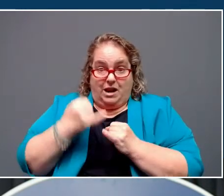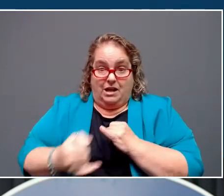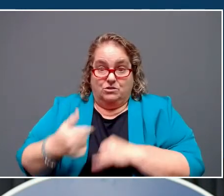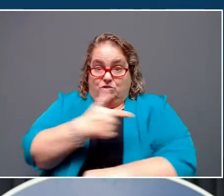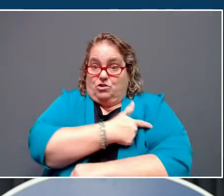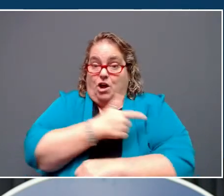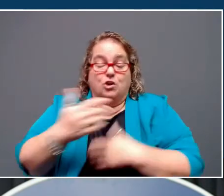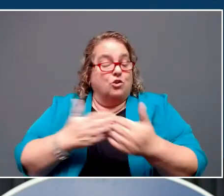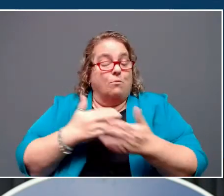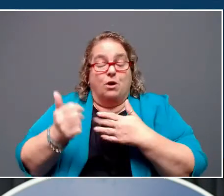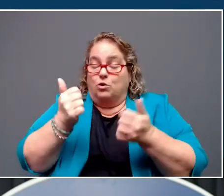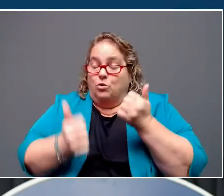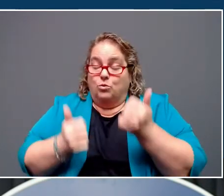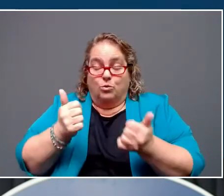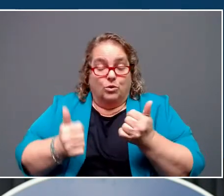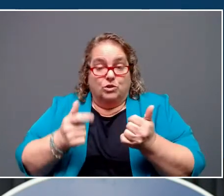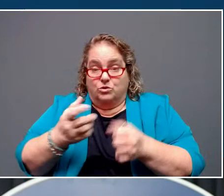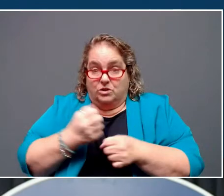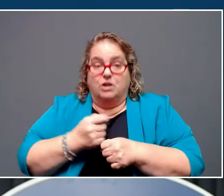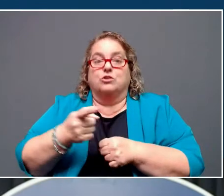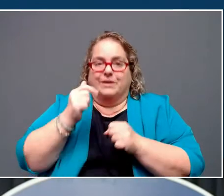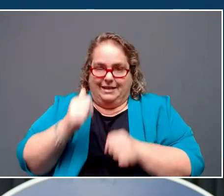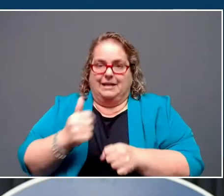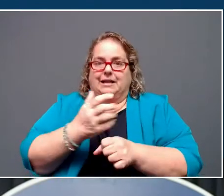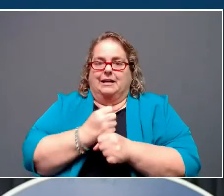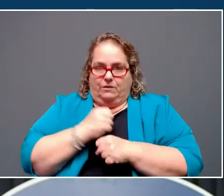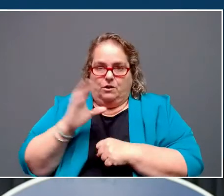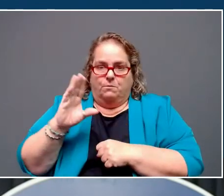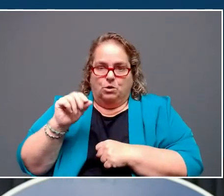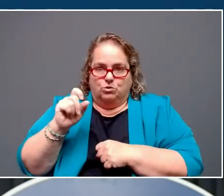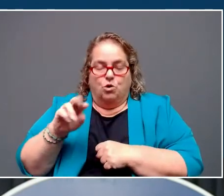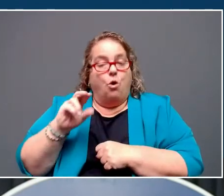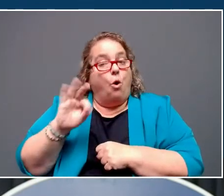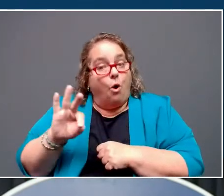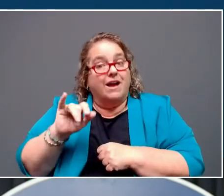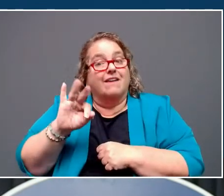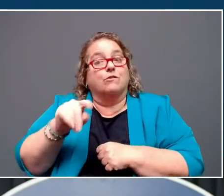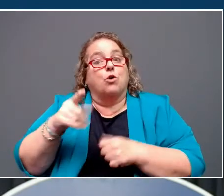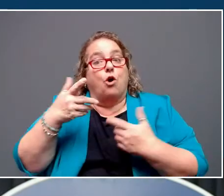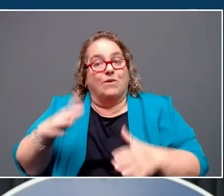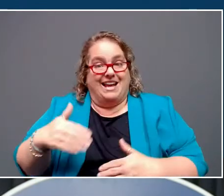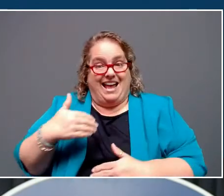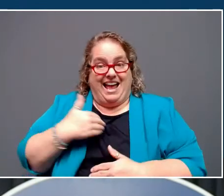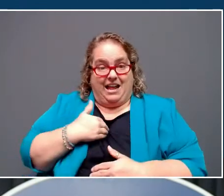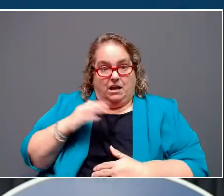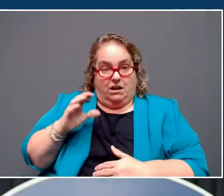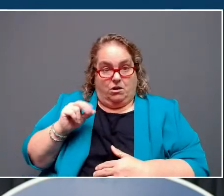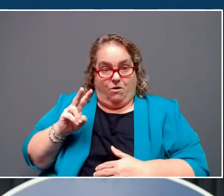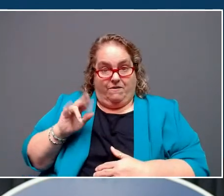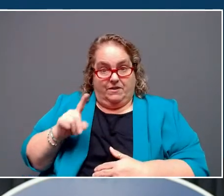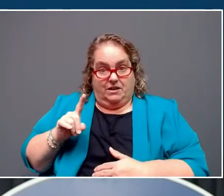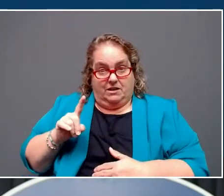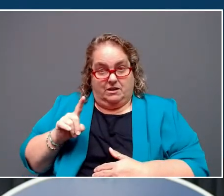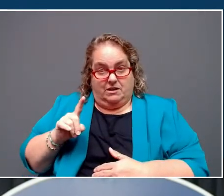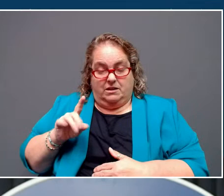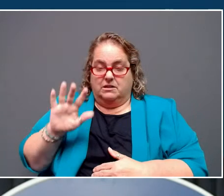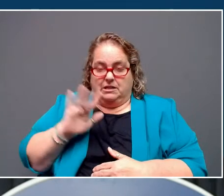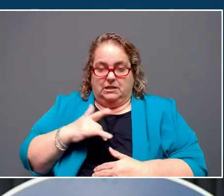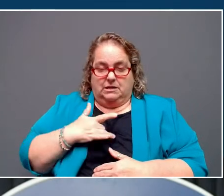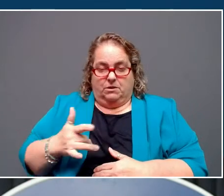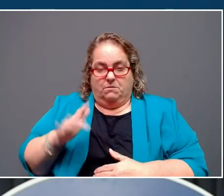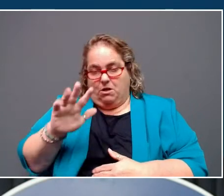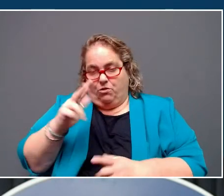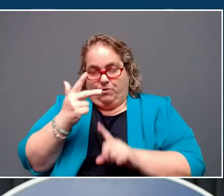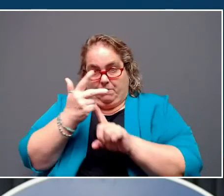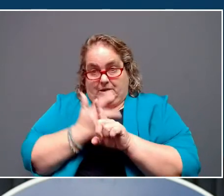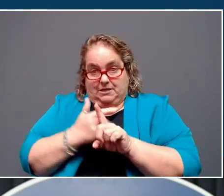which shot it was, you're eligible for the booster. Or if you've had COVID, and it's typically about 3 months since you've had